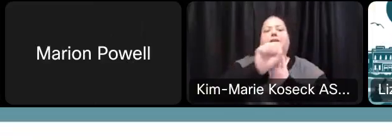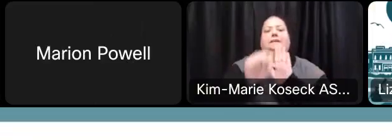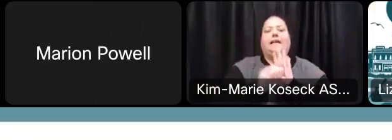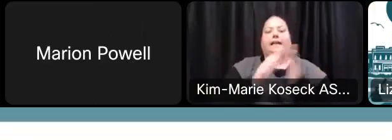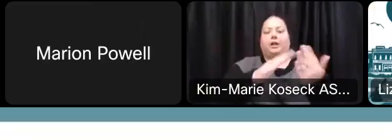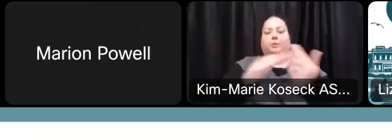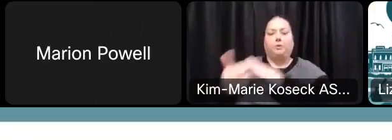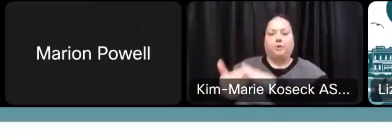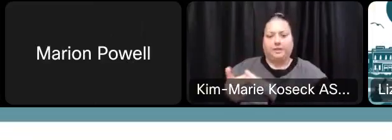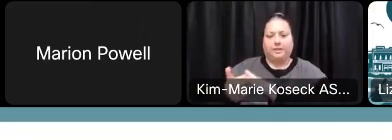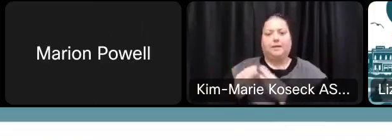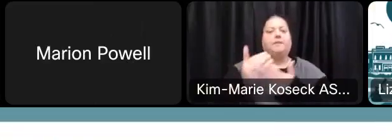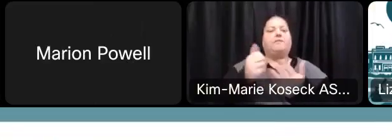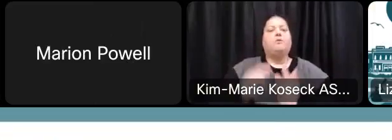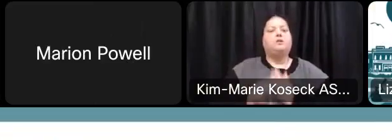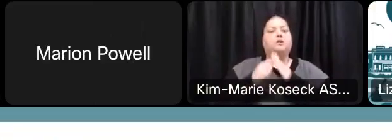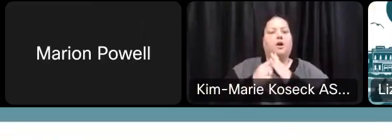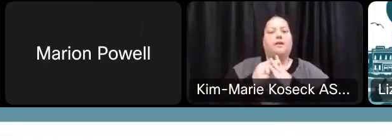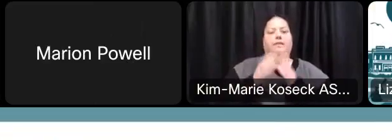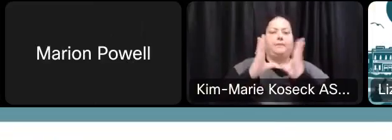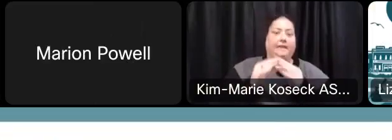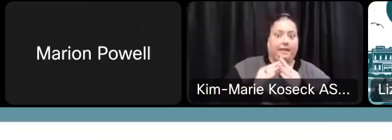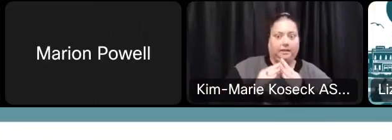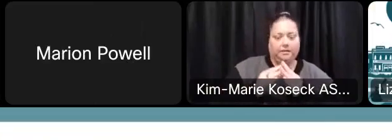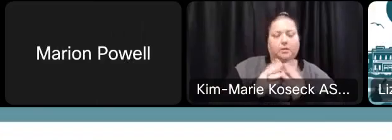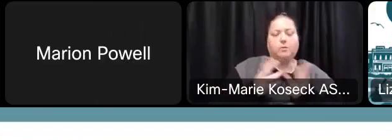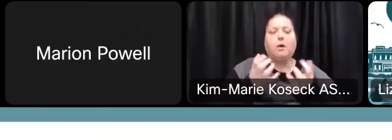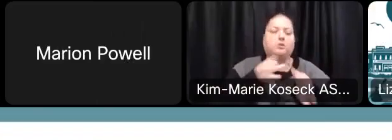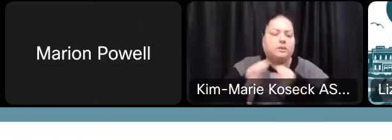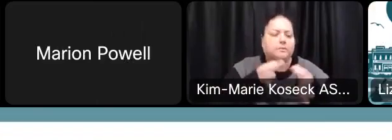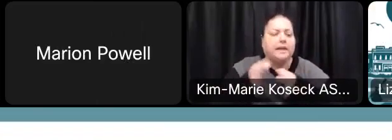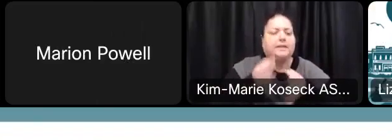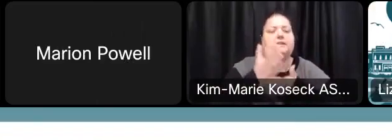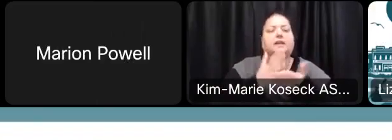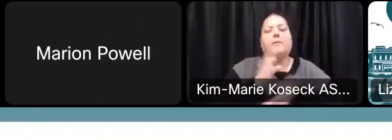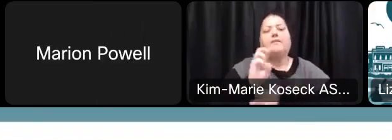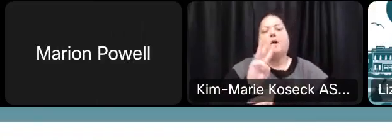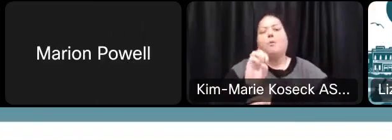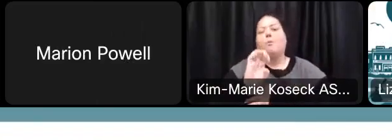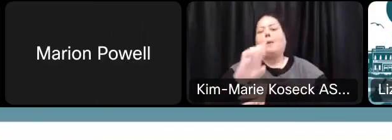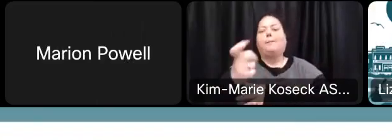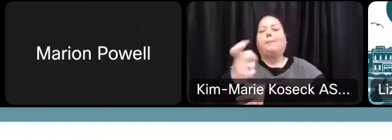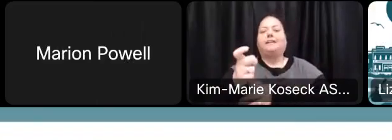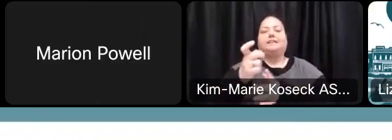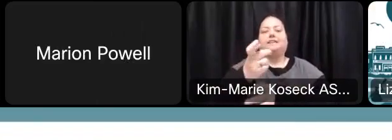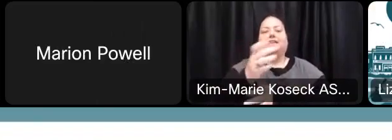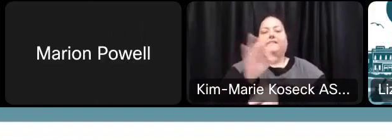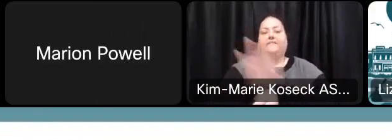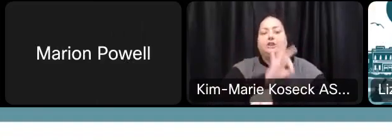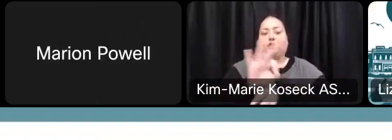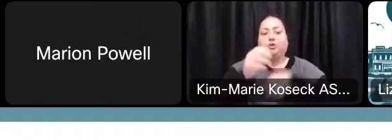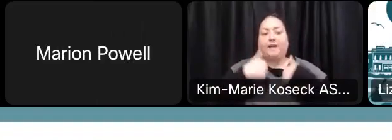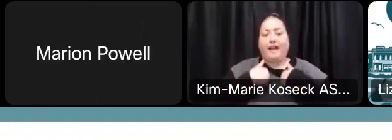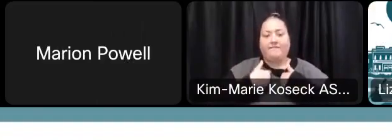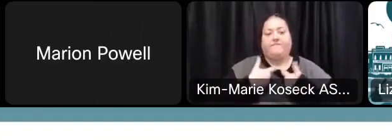So before we get fully started with the webinar, we just wanted to explain some of the WebEx features that we have enabled in